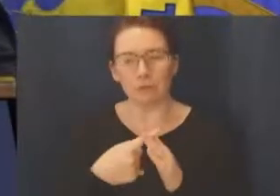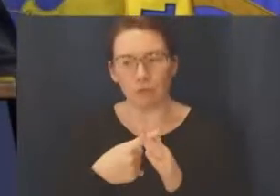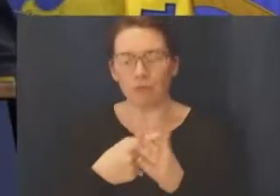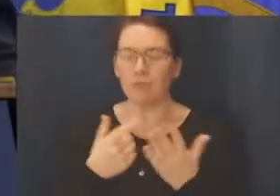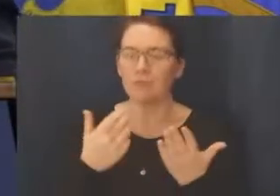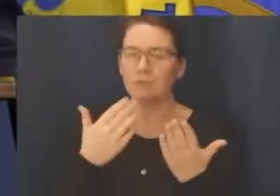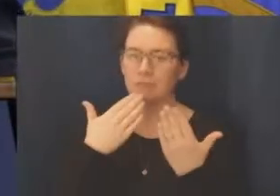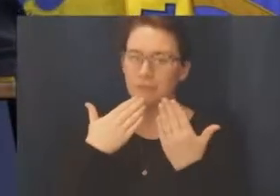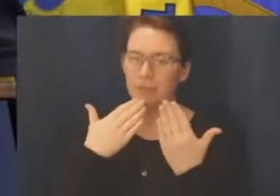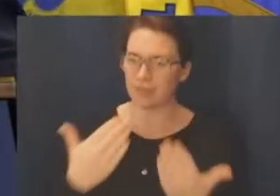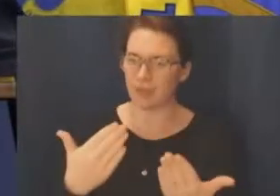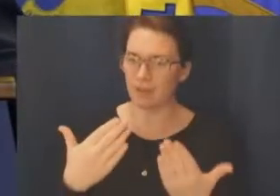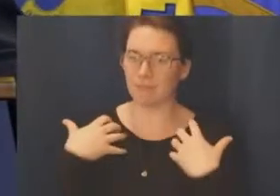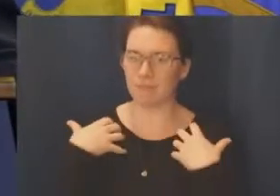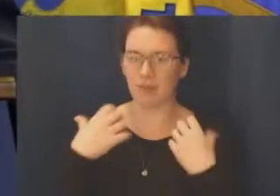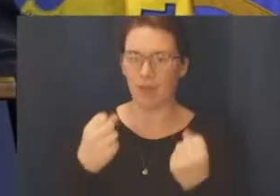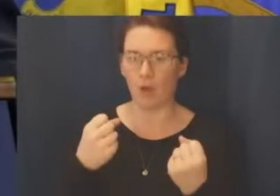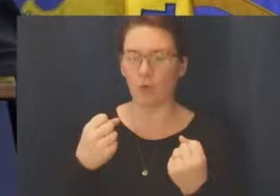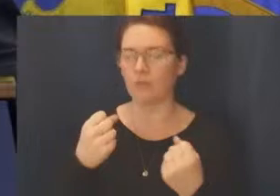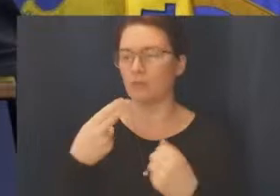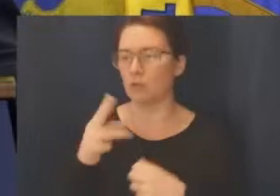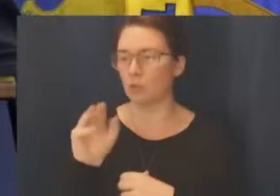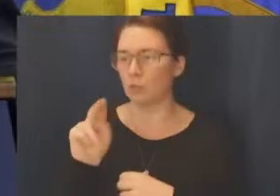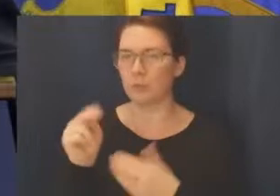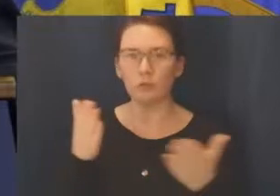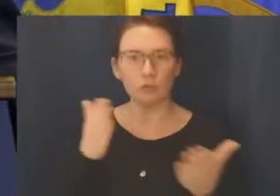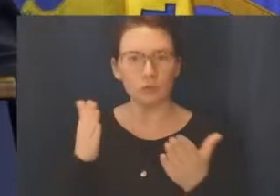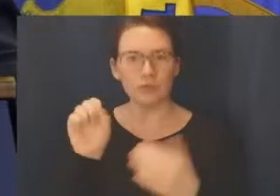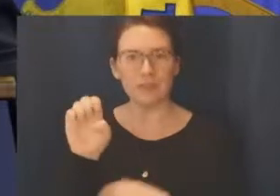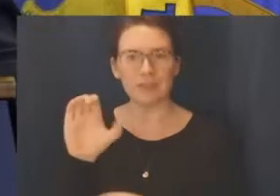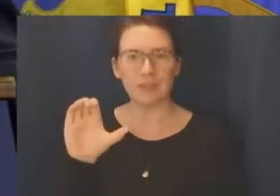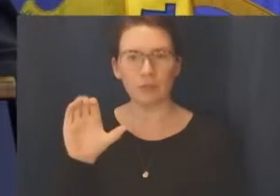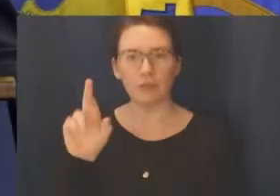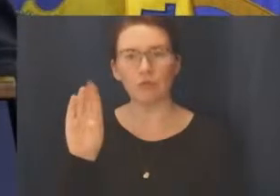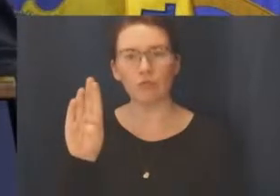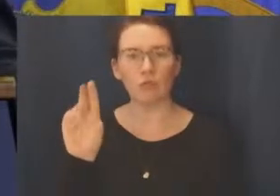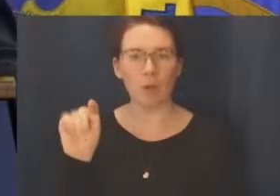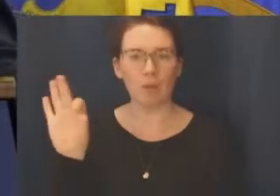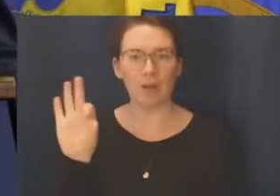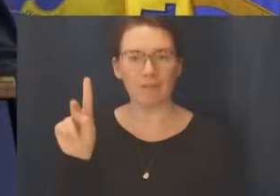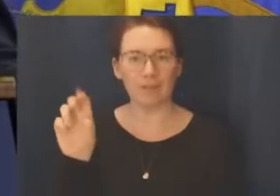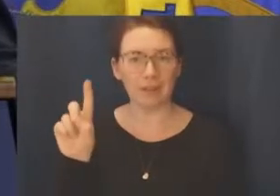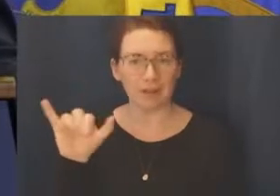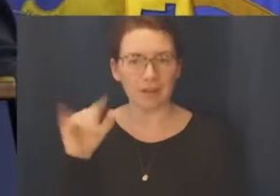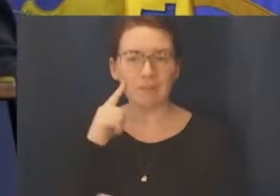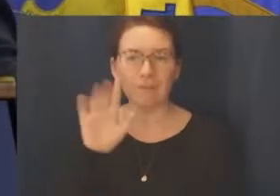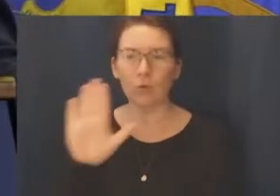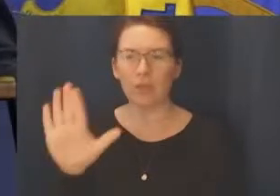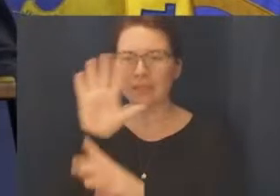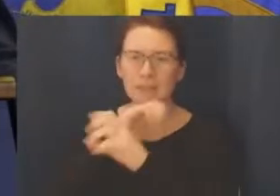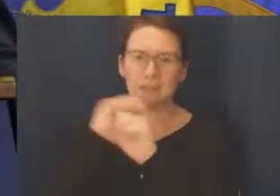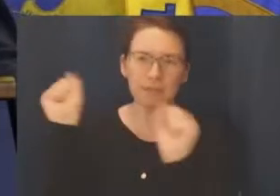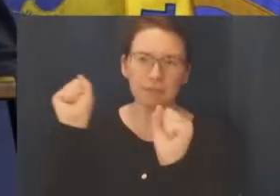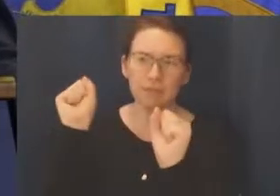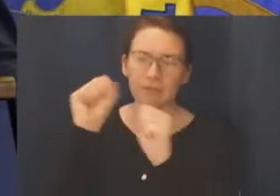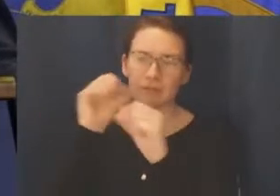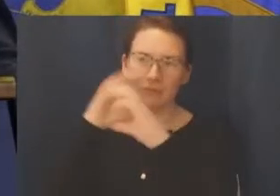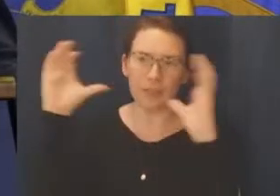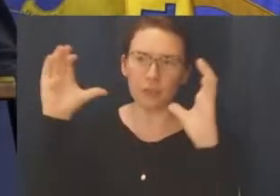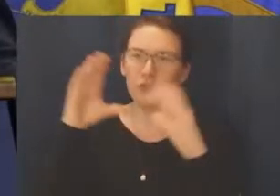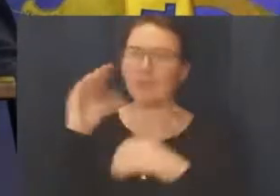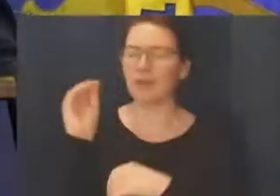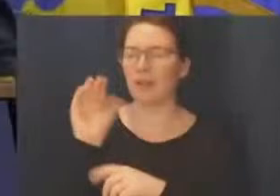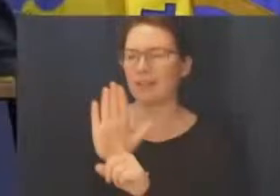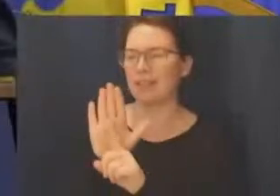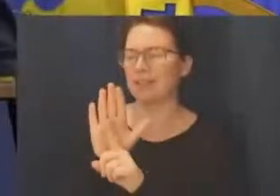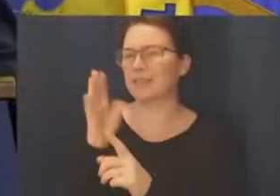the Health and Human Services Secretary, Robert F. Kennedy, for his vision and for all the amazing work that he and his team have